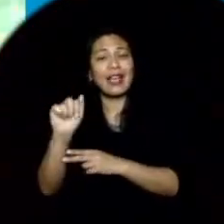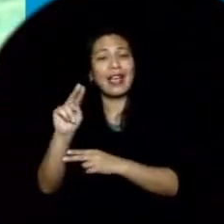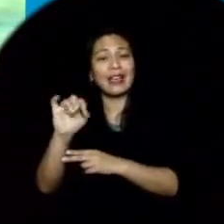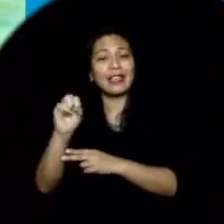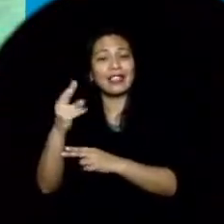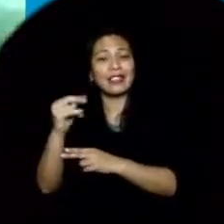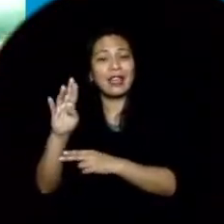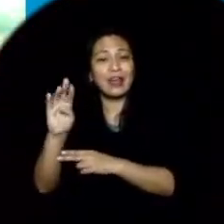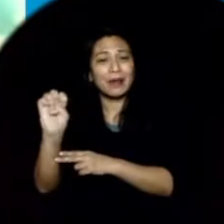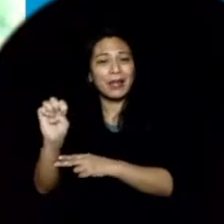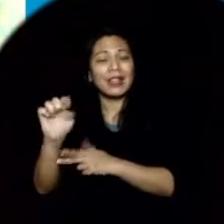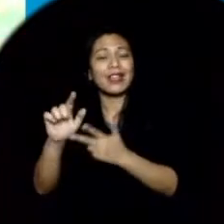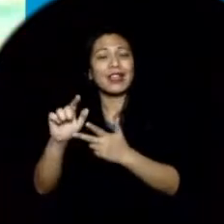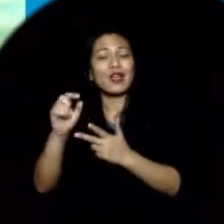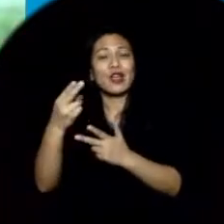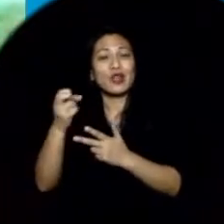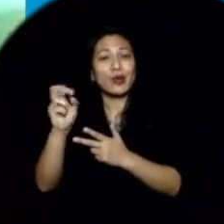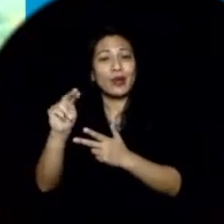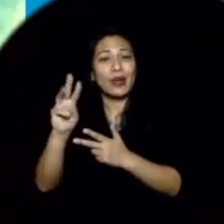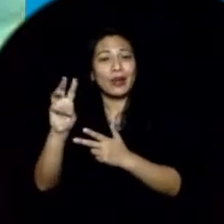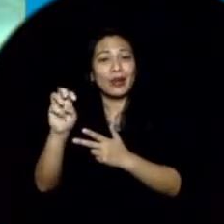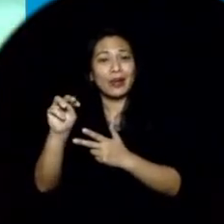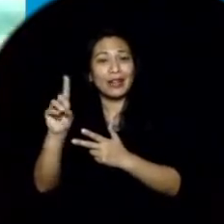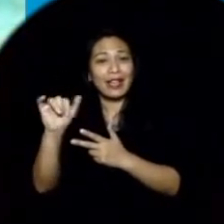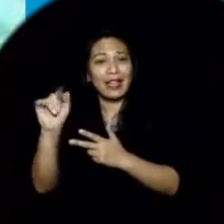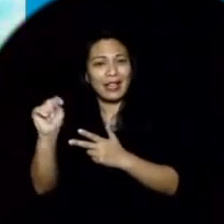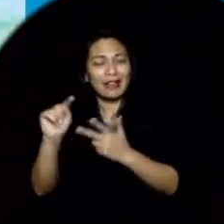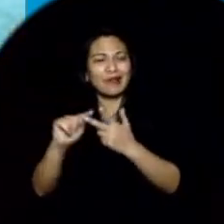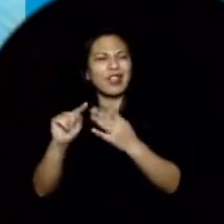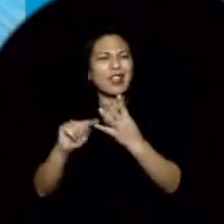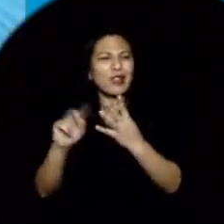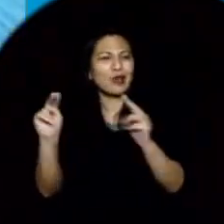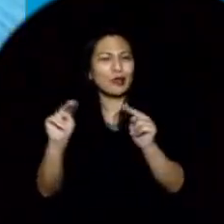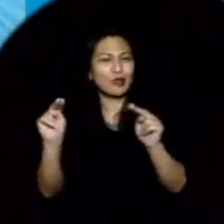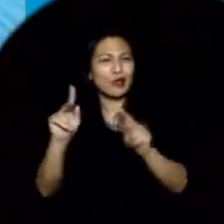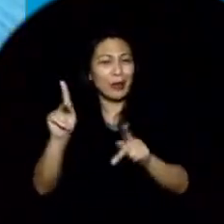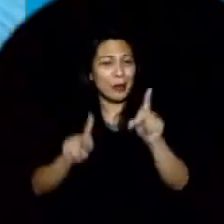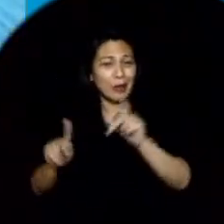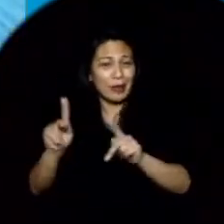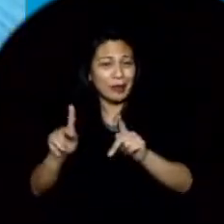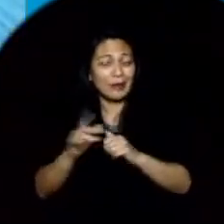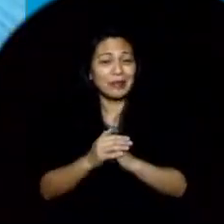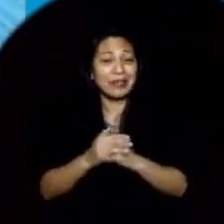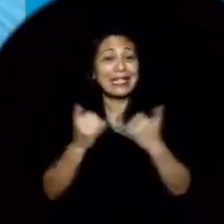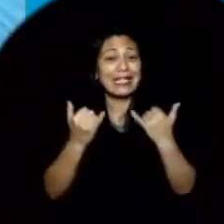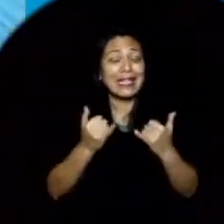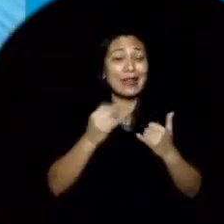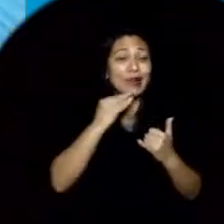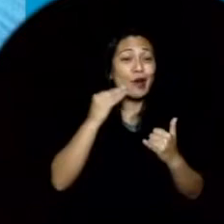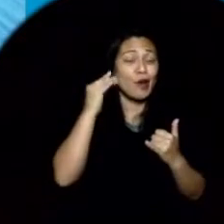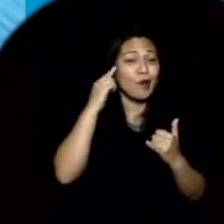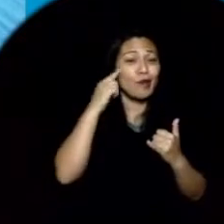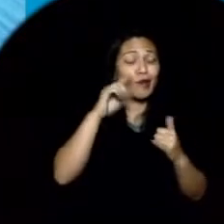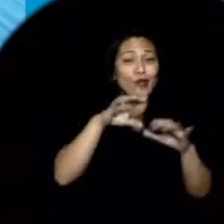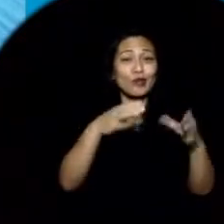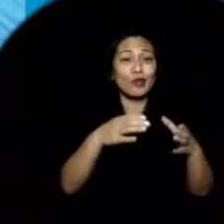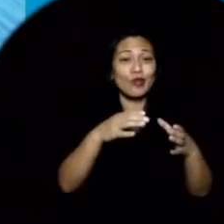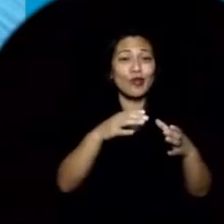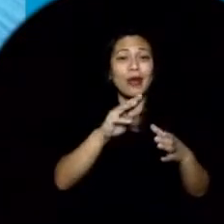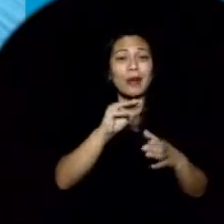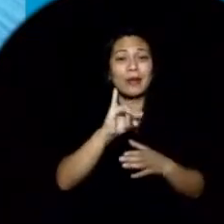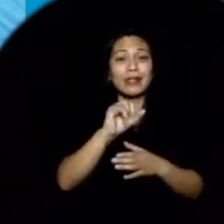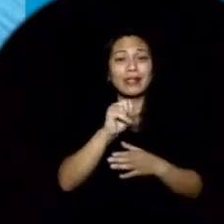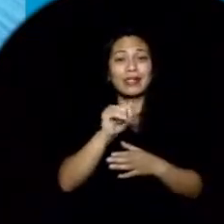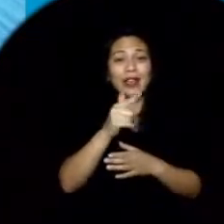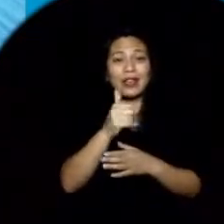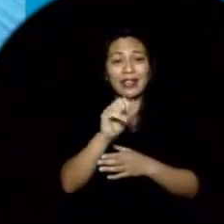Anishinaabe, the Huron-Wendat, and the Neutral peoples. Today, it is home to the Mississaugas of the Credit